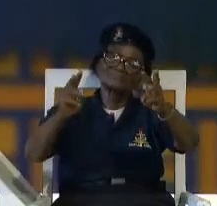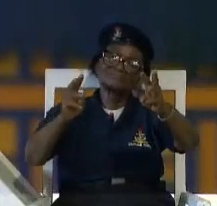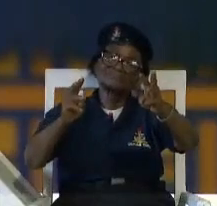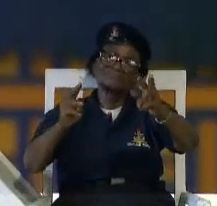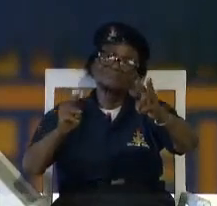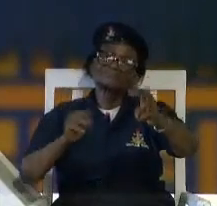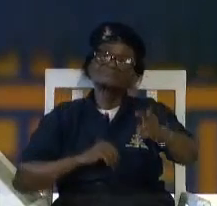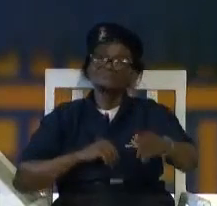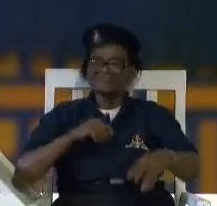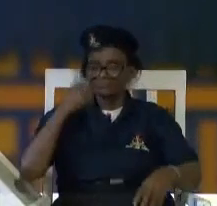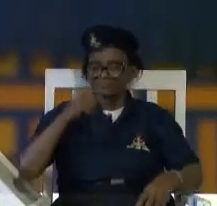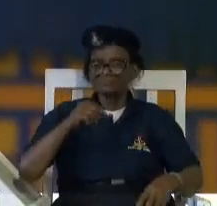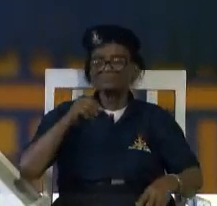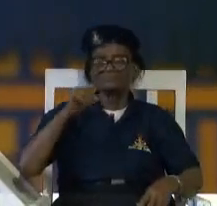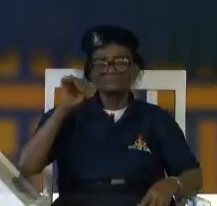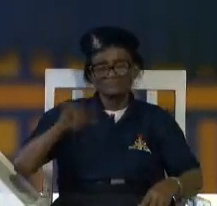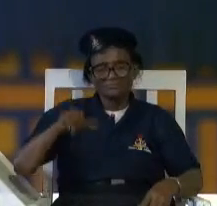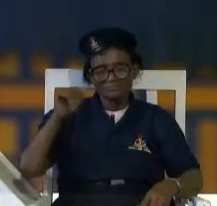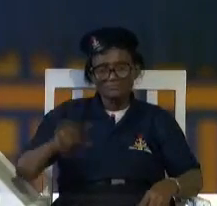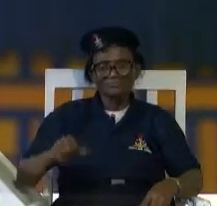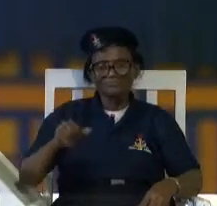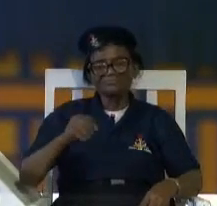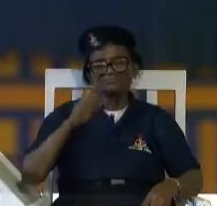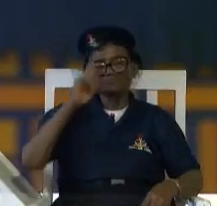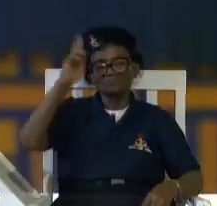I said, yes, sir.